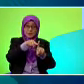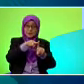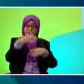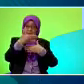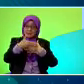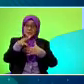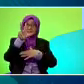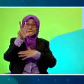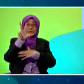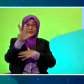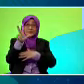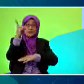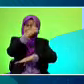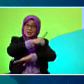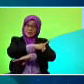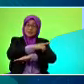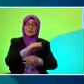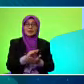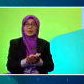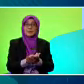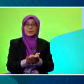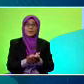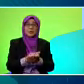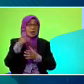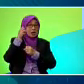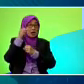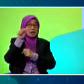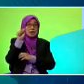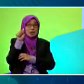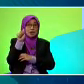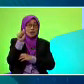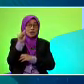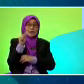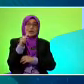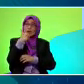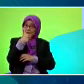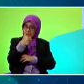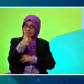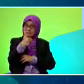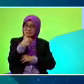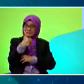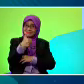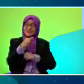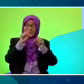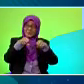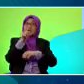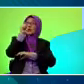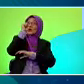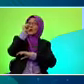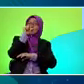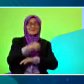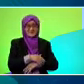days, this is my observations. Milk A is still good, and is still cold.